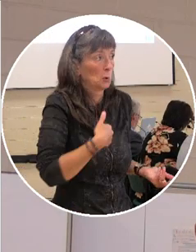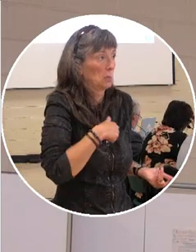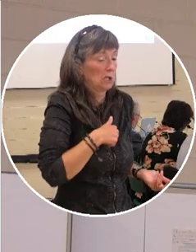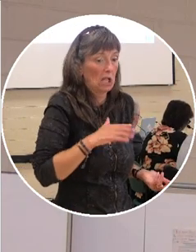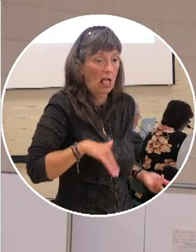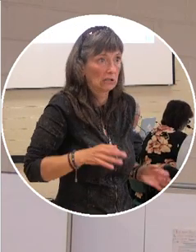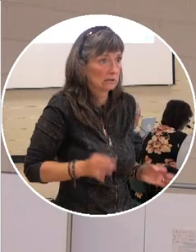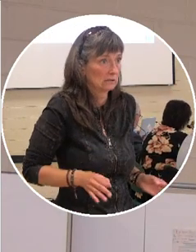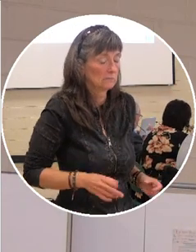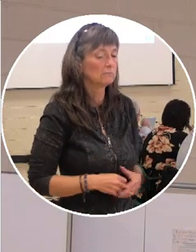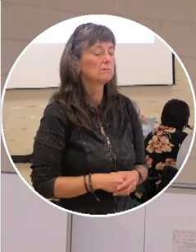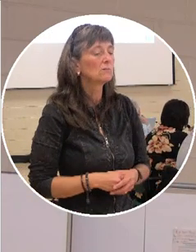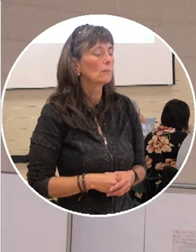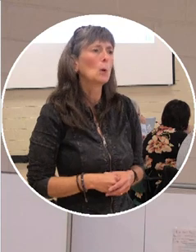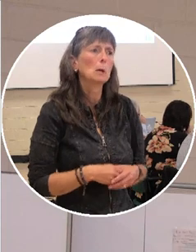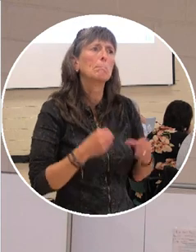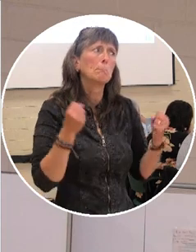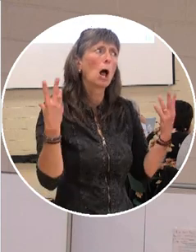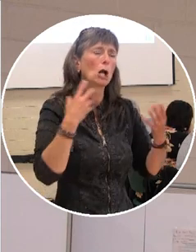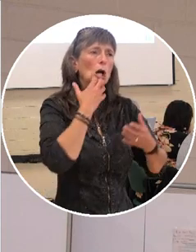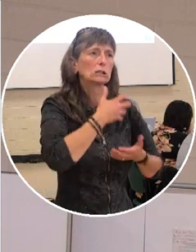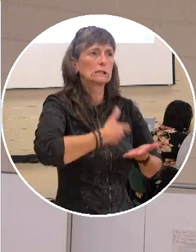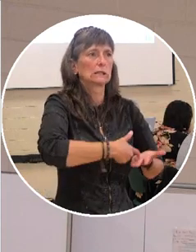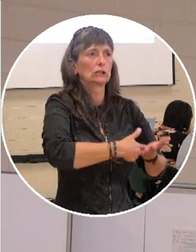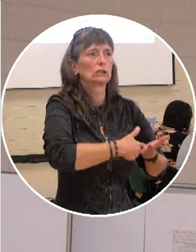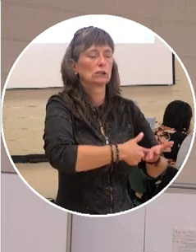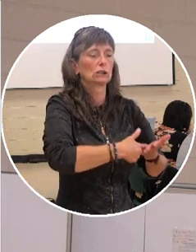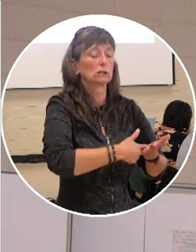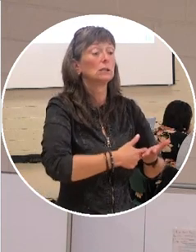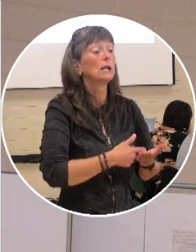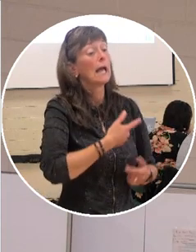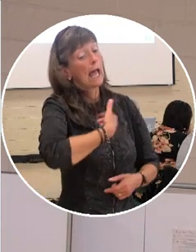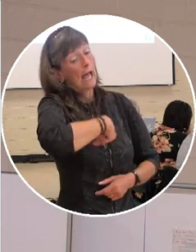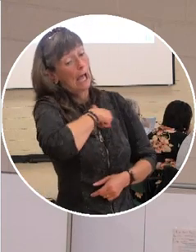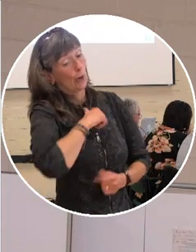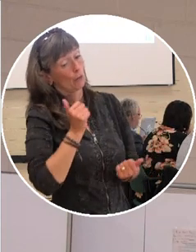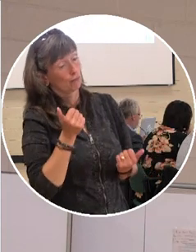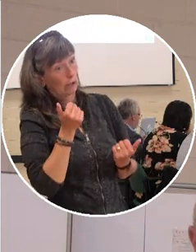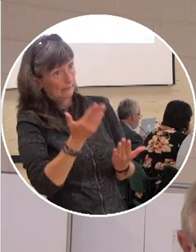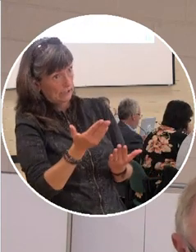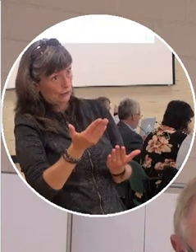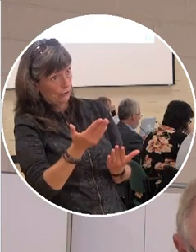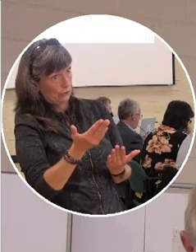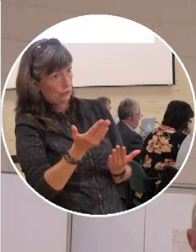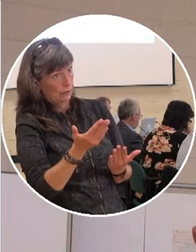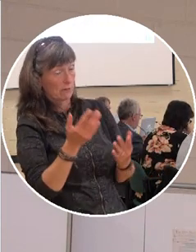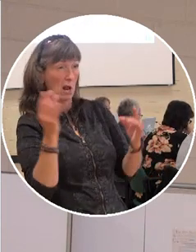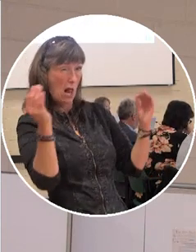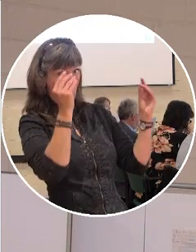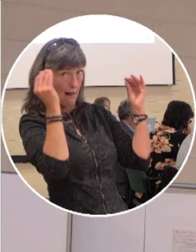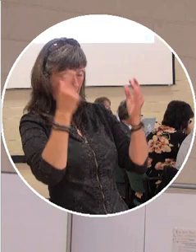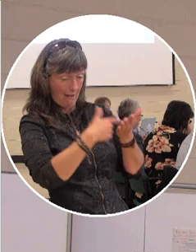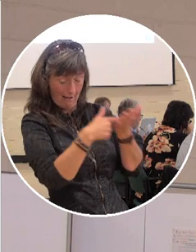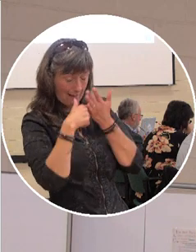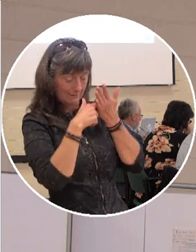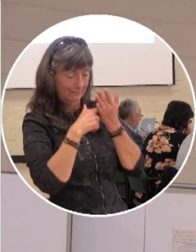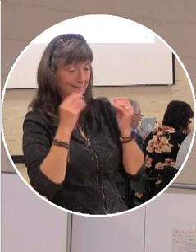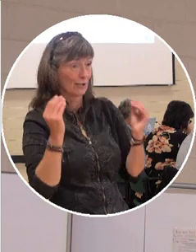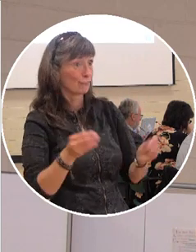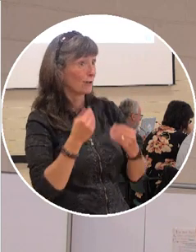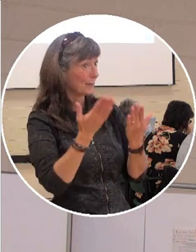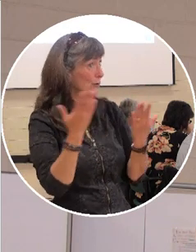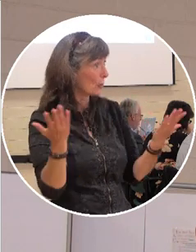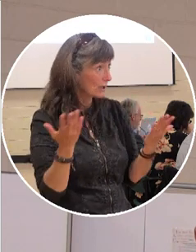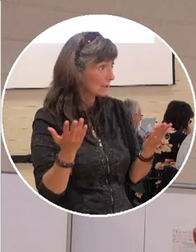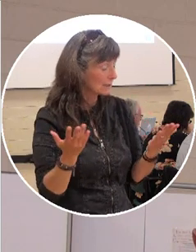There was much discussion of it, and the recommendation that came out of all the discussion